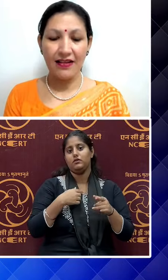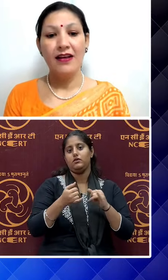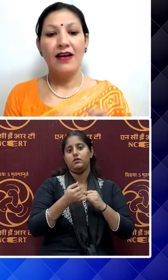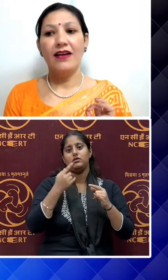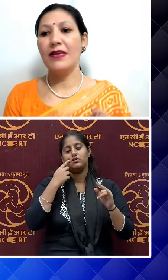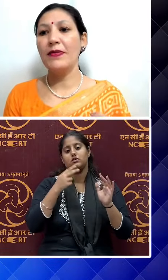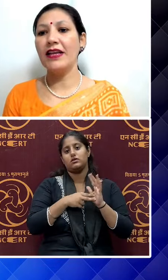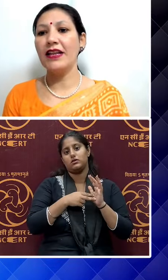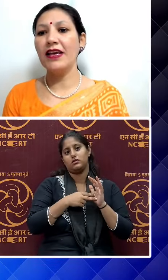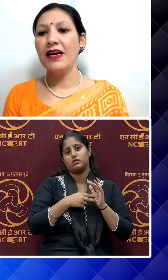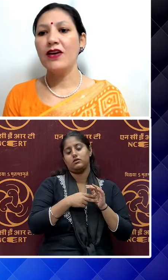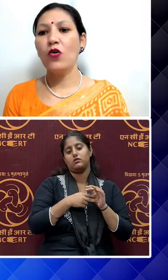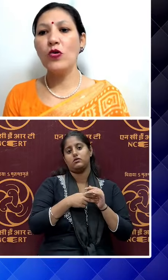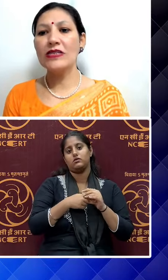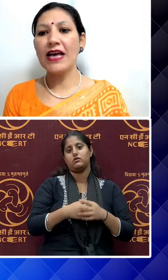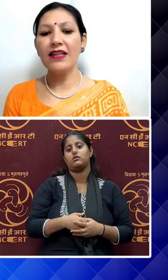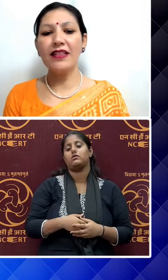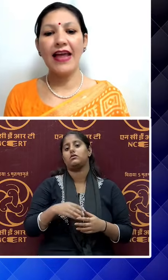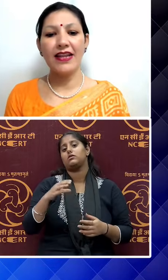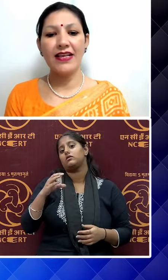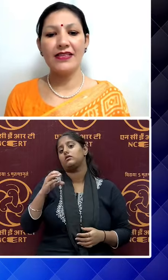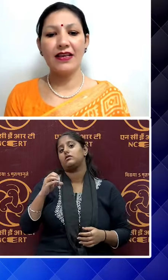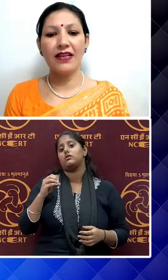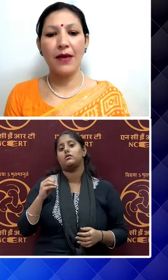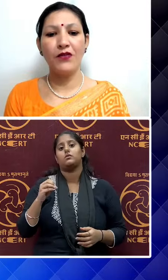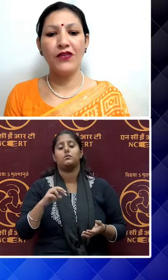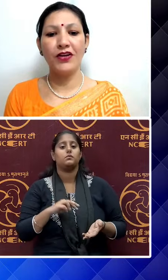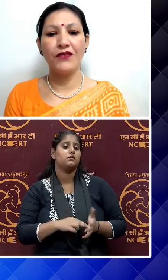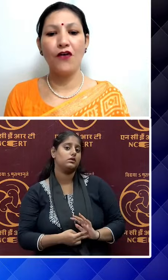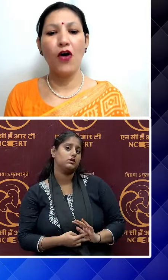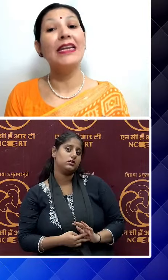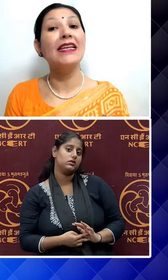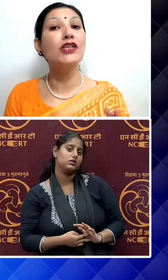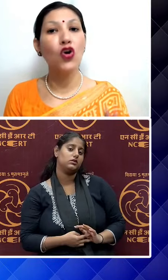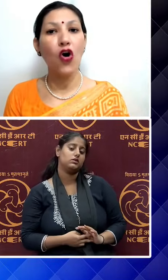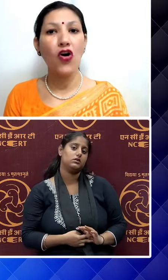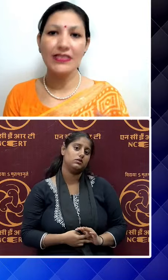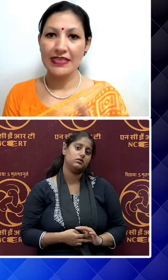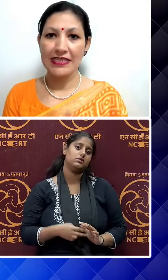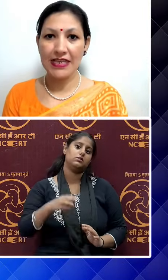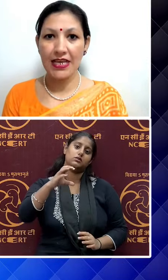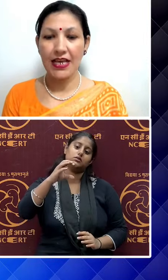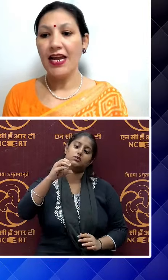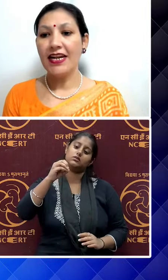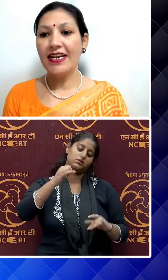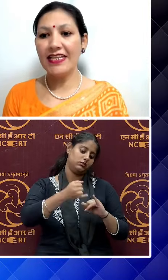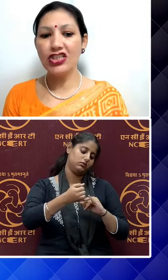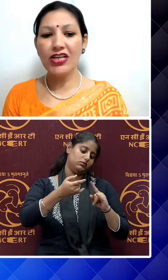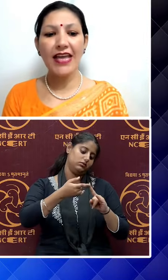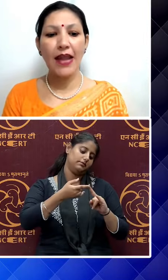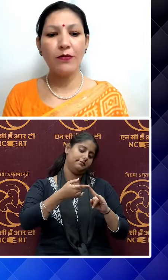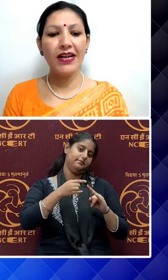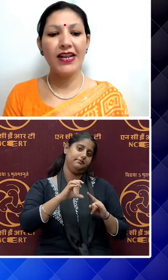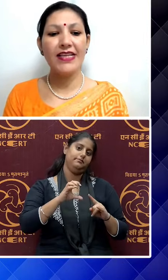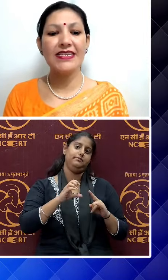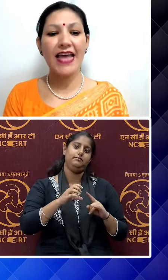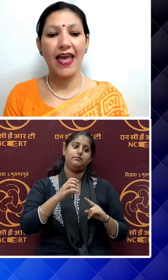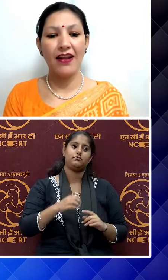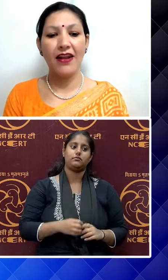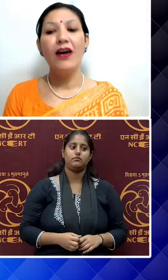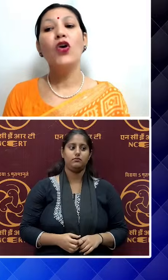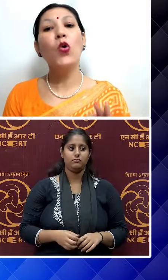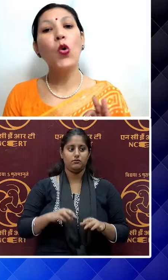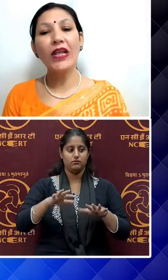S-I-N. Similarly, cosine, that is in abbreviated form, it is cos C. Tangent can be written as